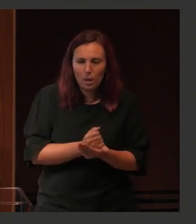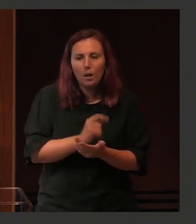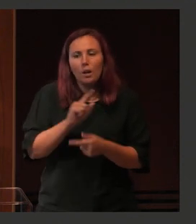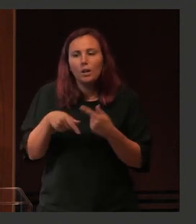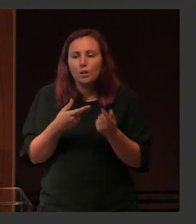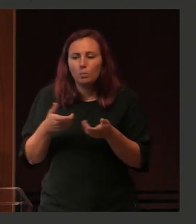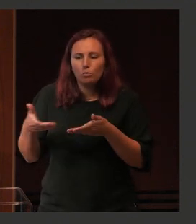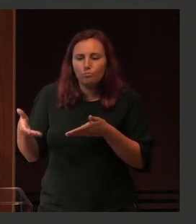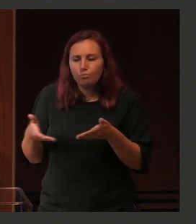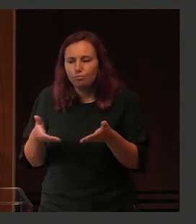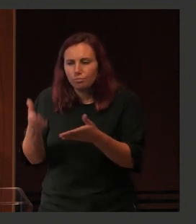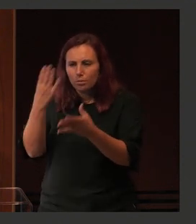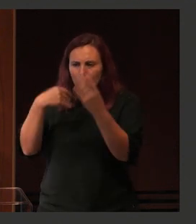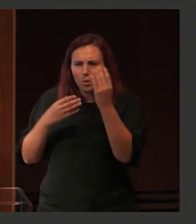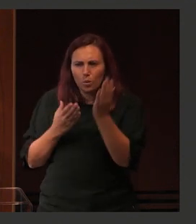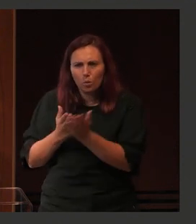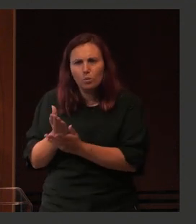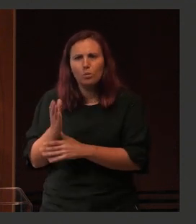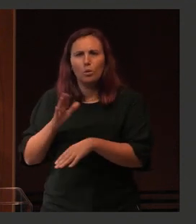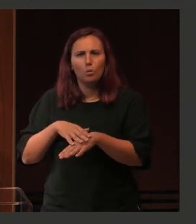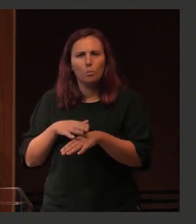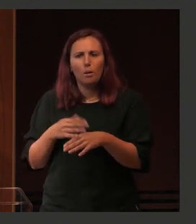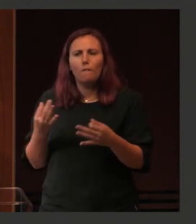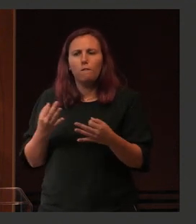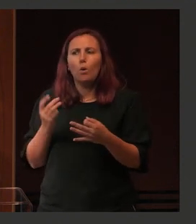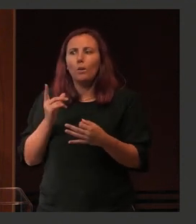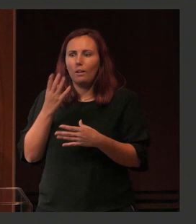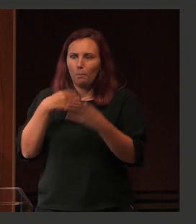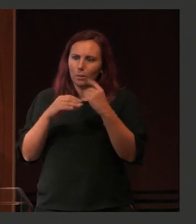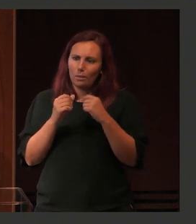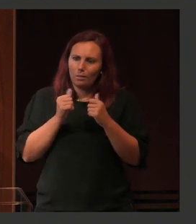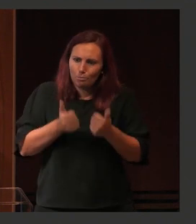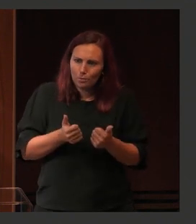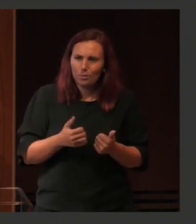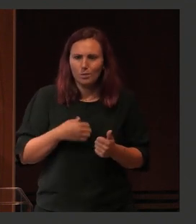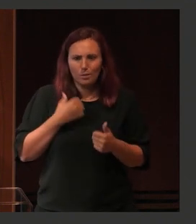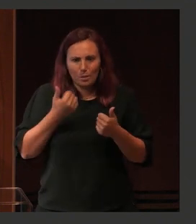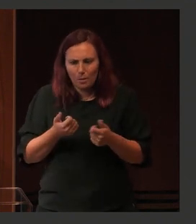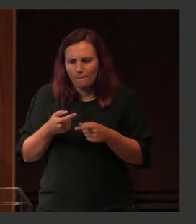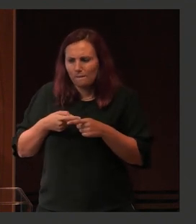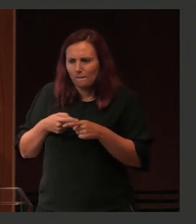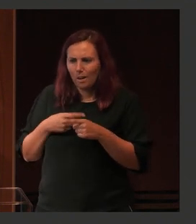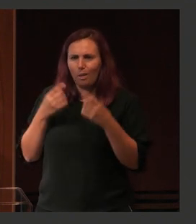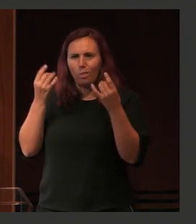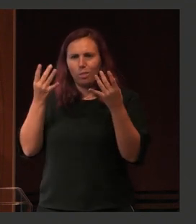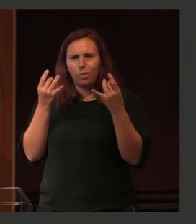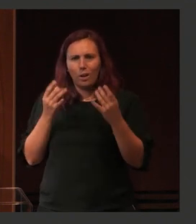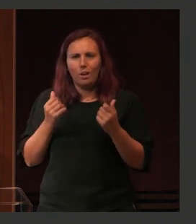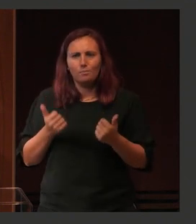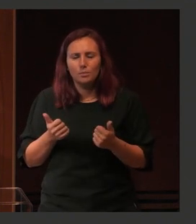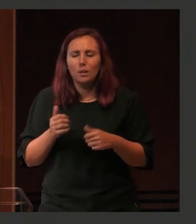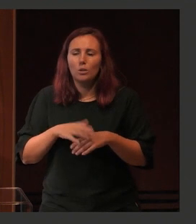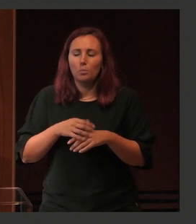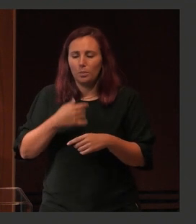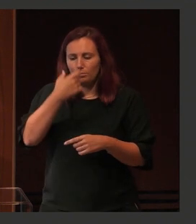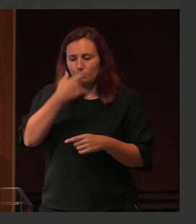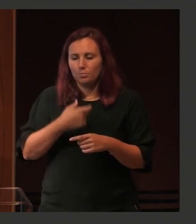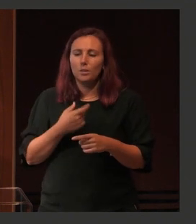learning is interesting, that learning gives fun, and you as a school librarian can contribute to this